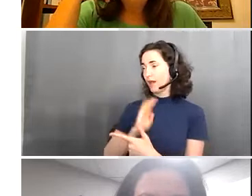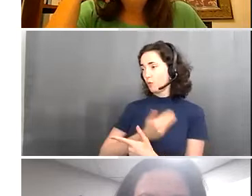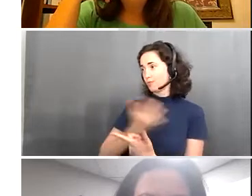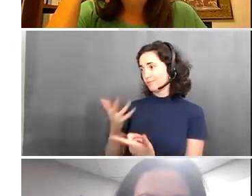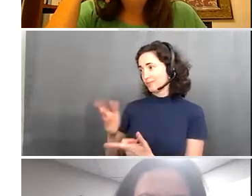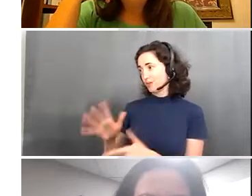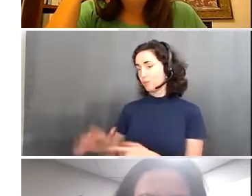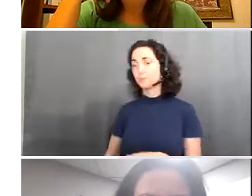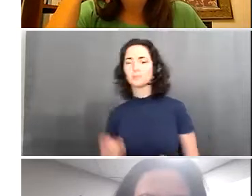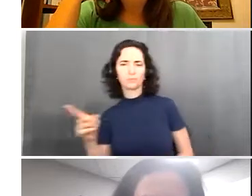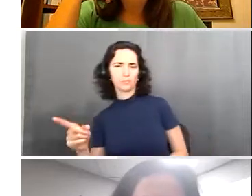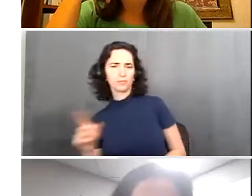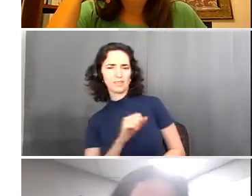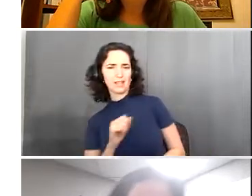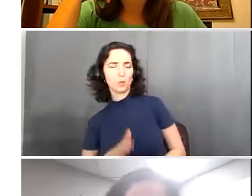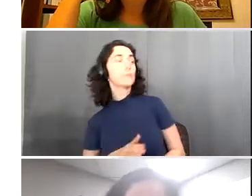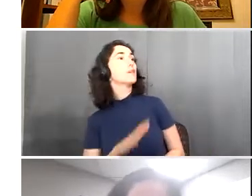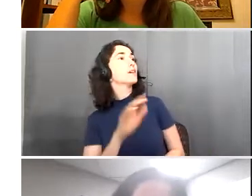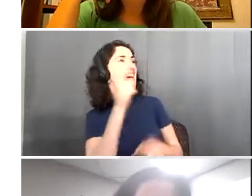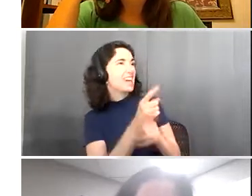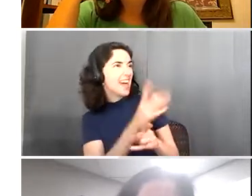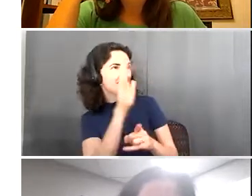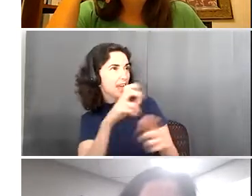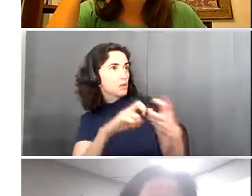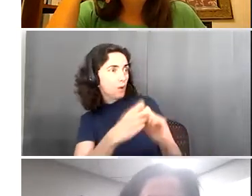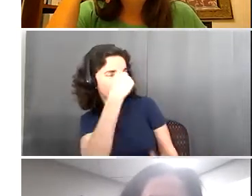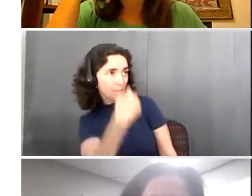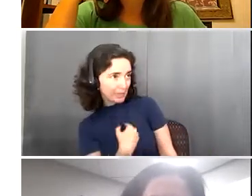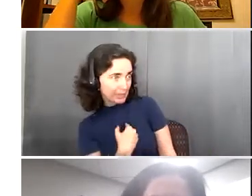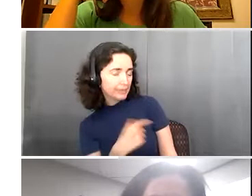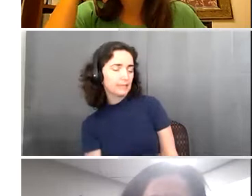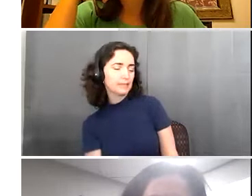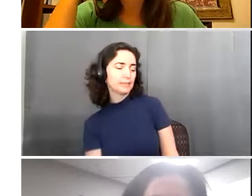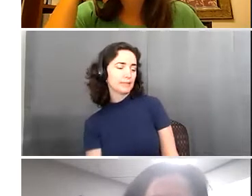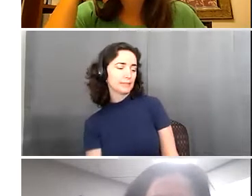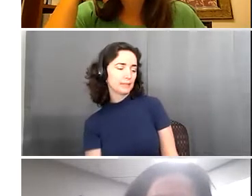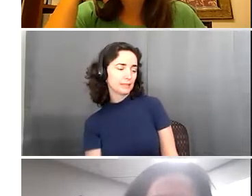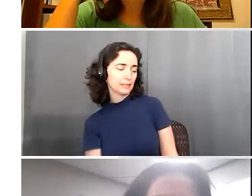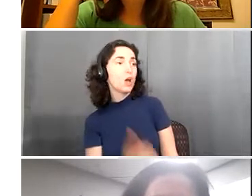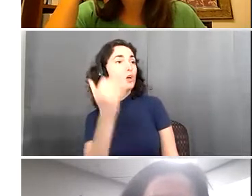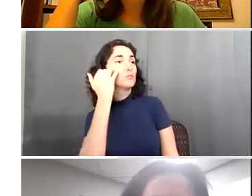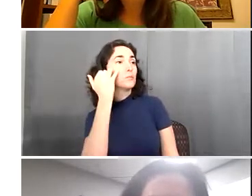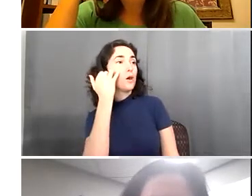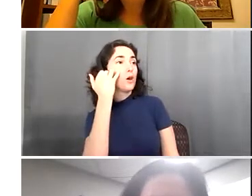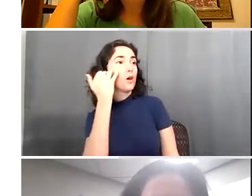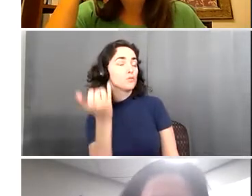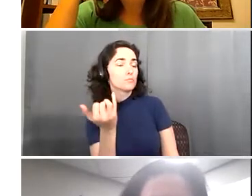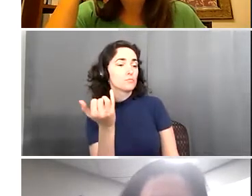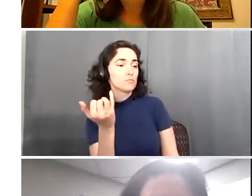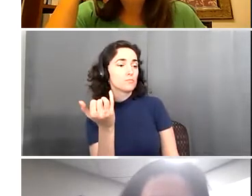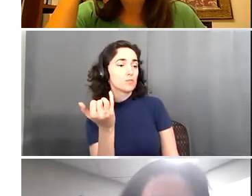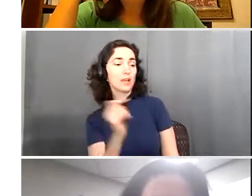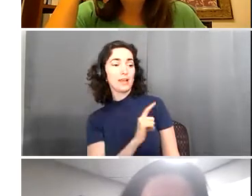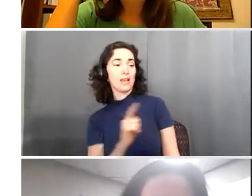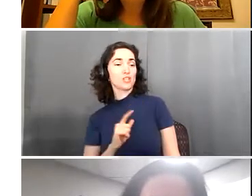And this, right, but that's the issue with me is that if the